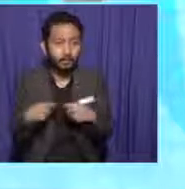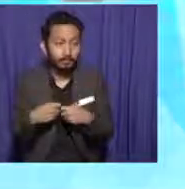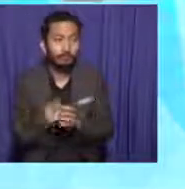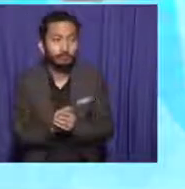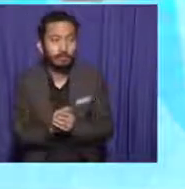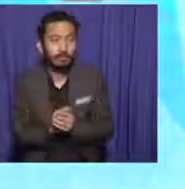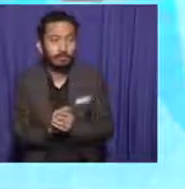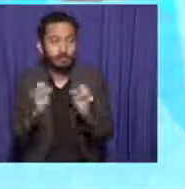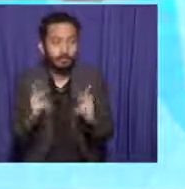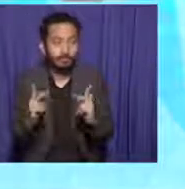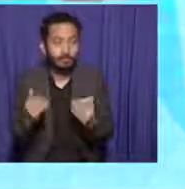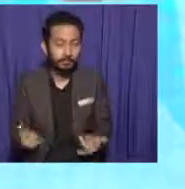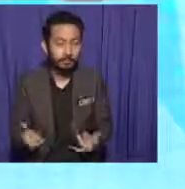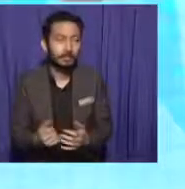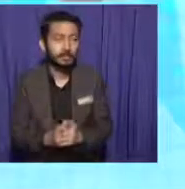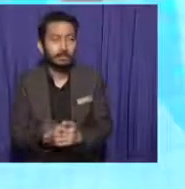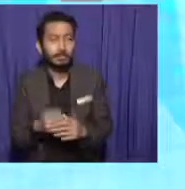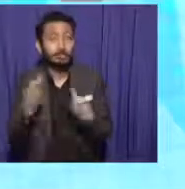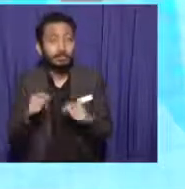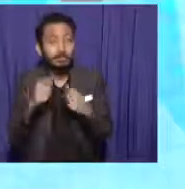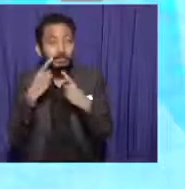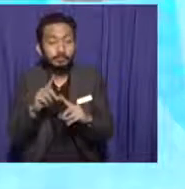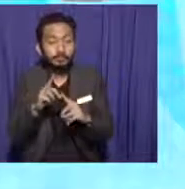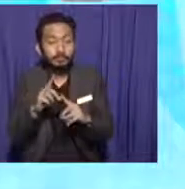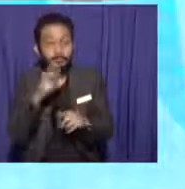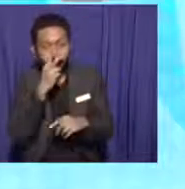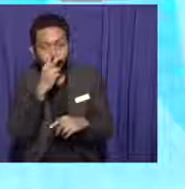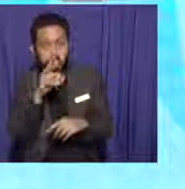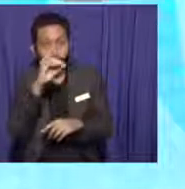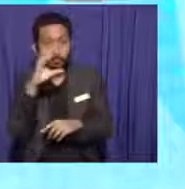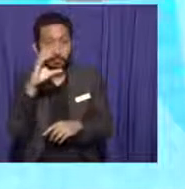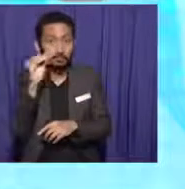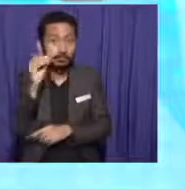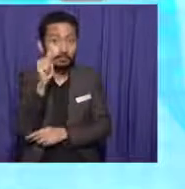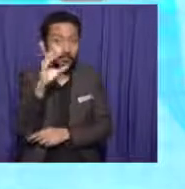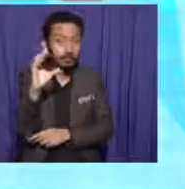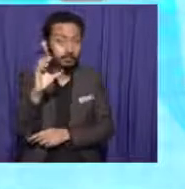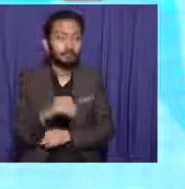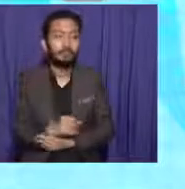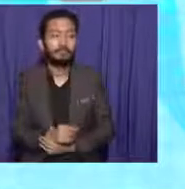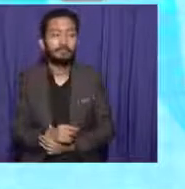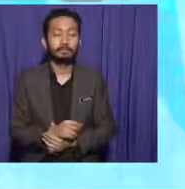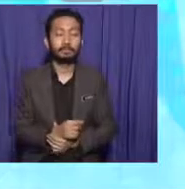this question, we need to refer to the DC and AC definition.